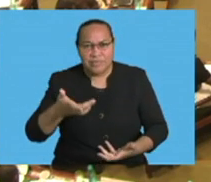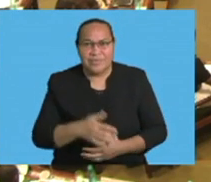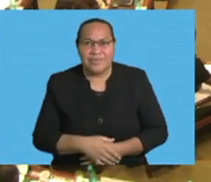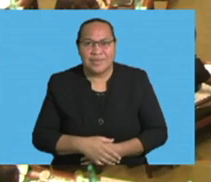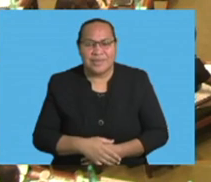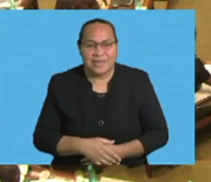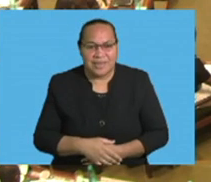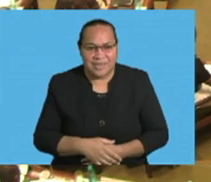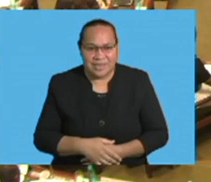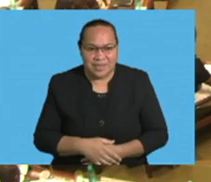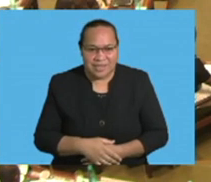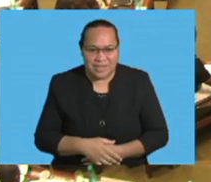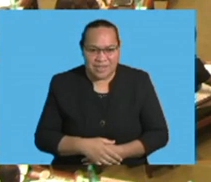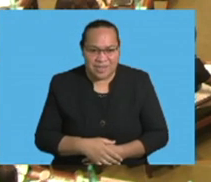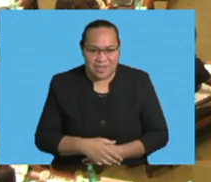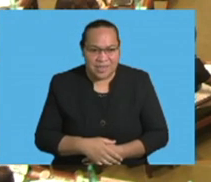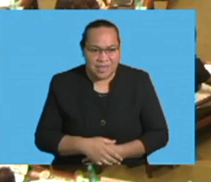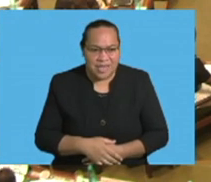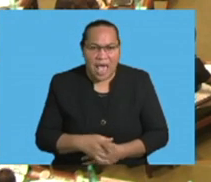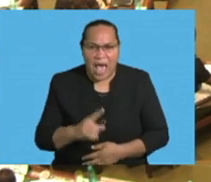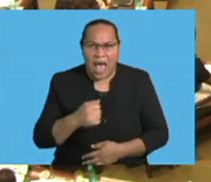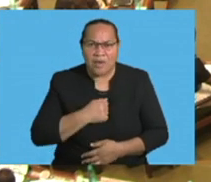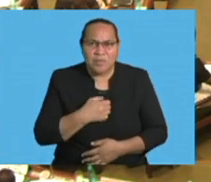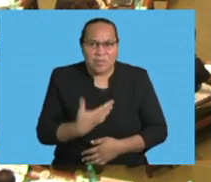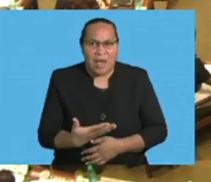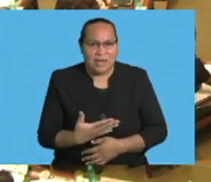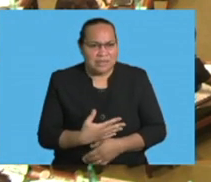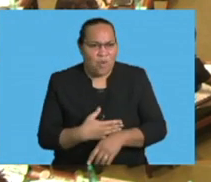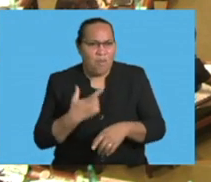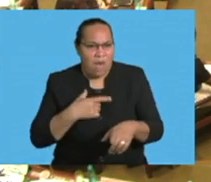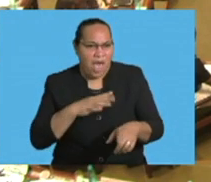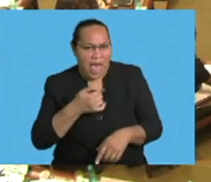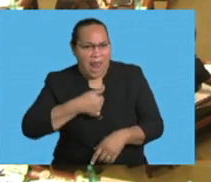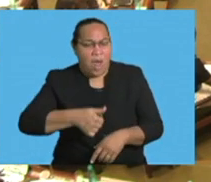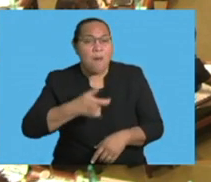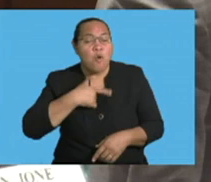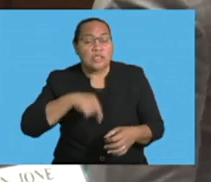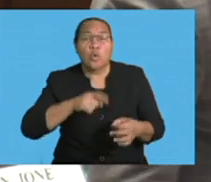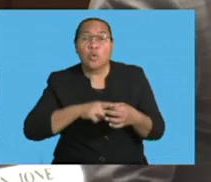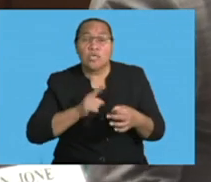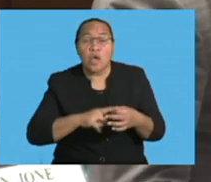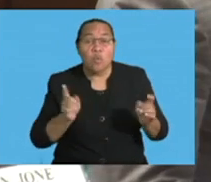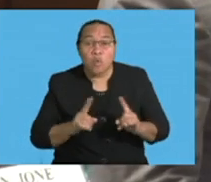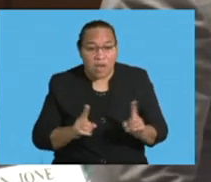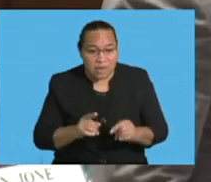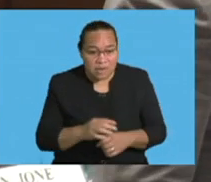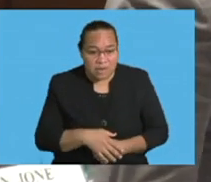course, like I said, it was allowed, Mr. Speaker, sir, but I was amazed that it was because this question, Mr. Speaker, sir, is actually quite